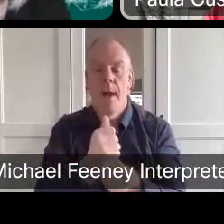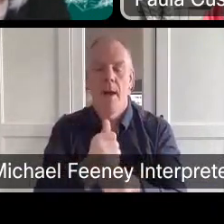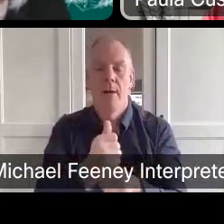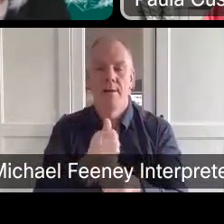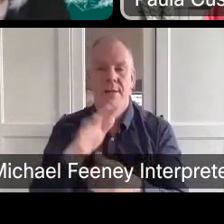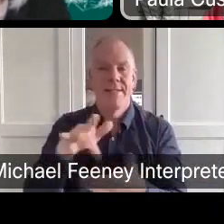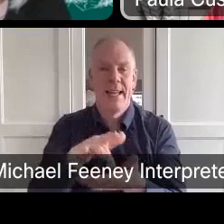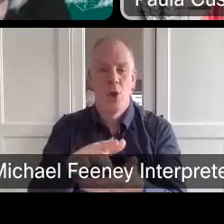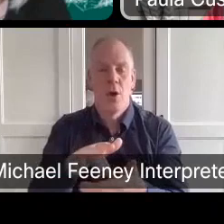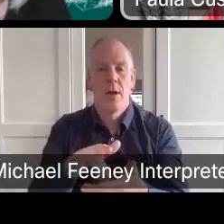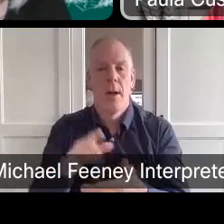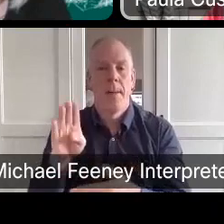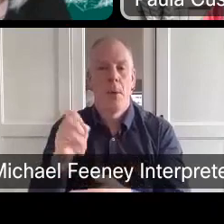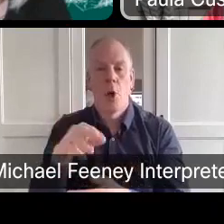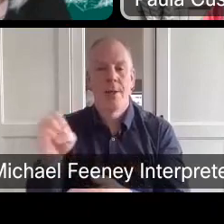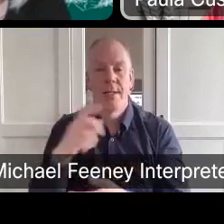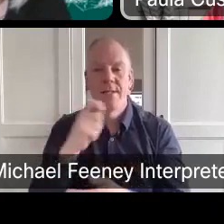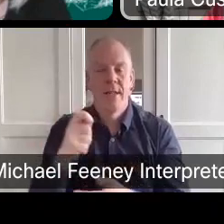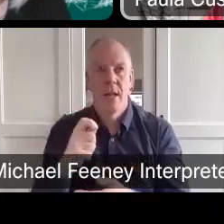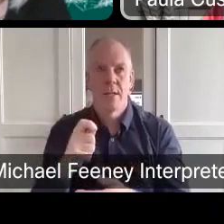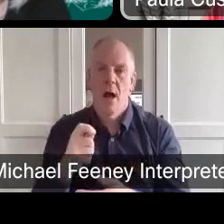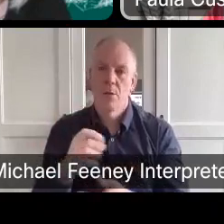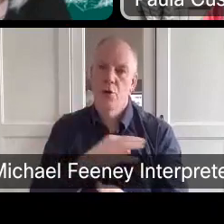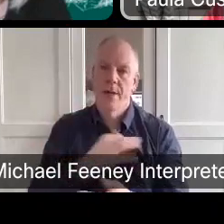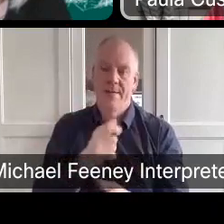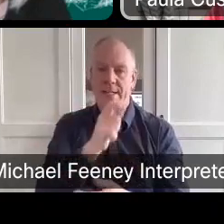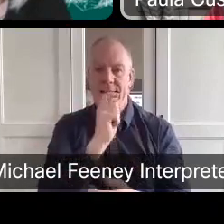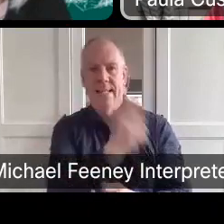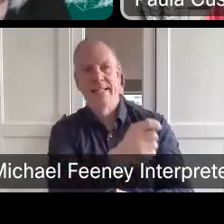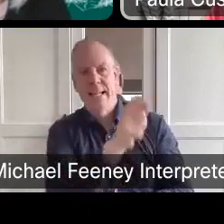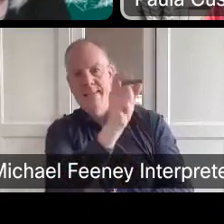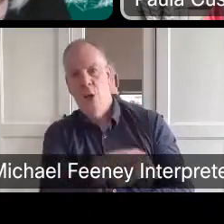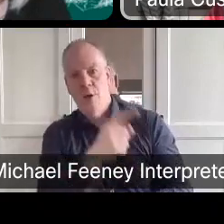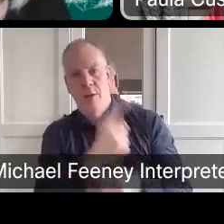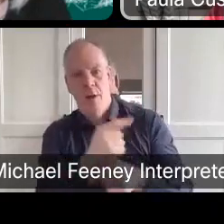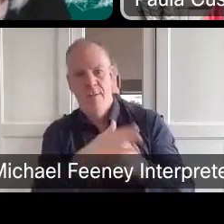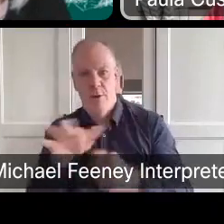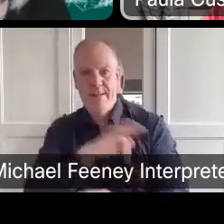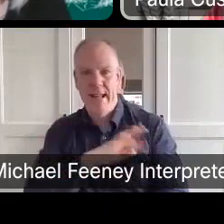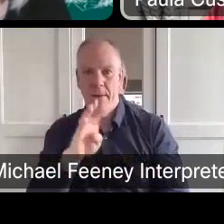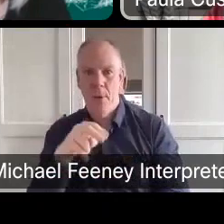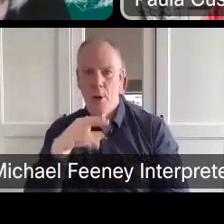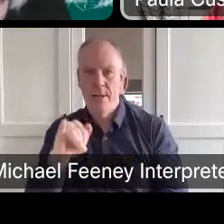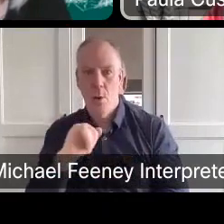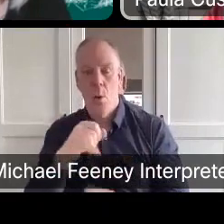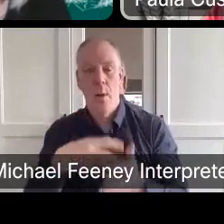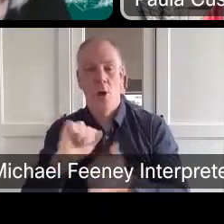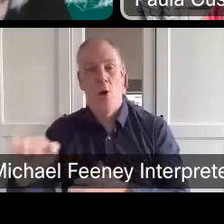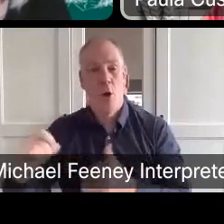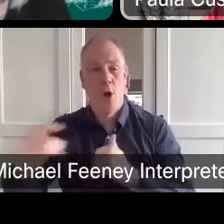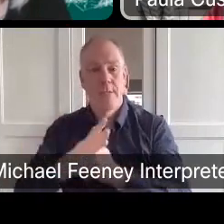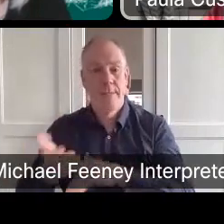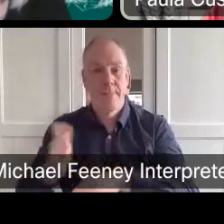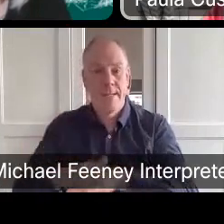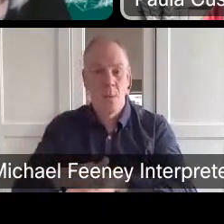earlier on, and she spoke about how helpful it would have been to have had a designated person in post, you know, at the time of her husband's death. And I